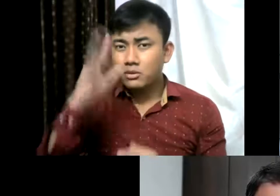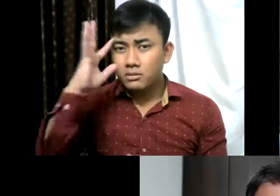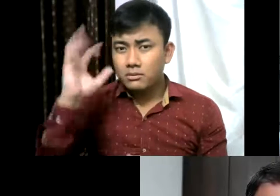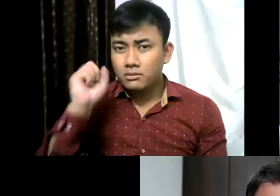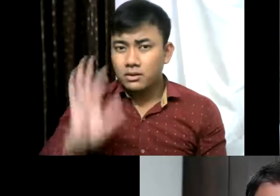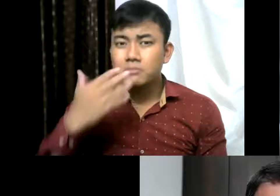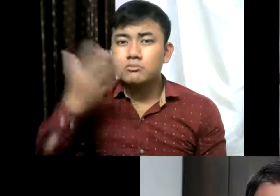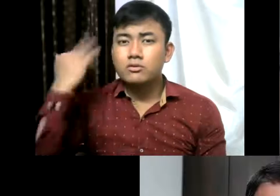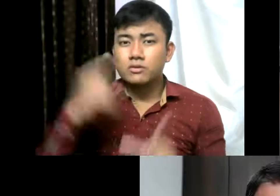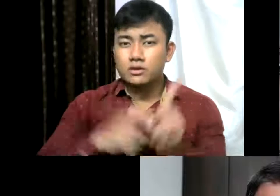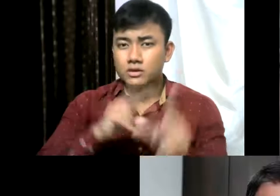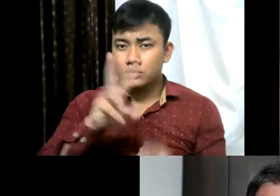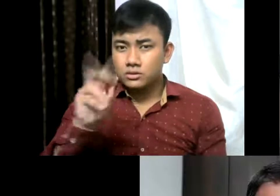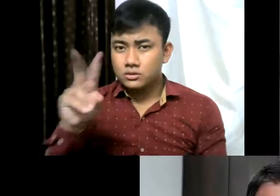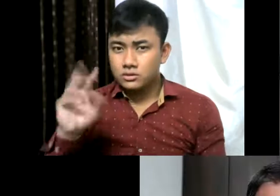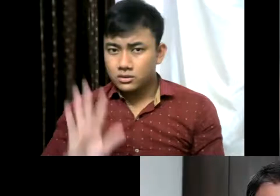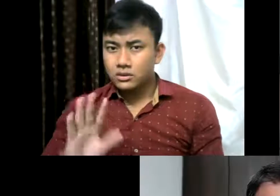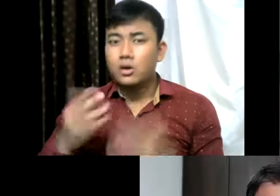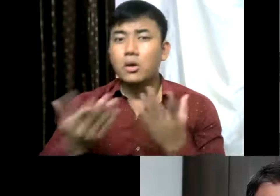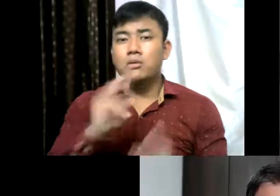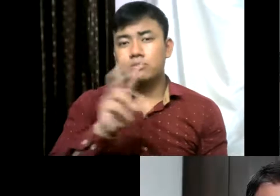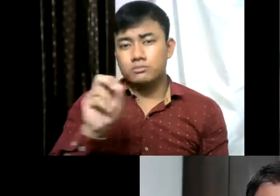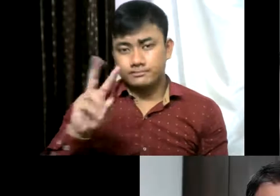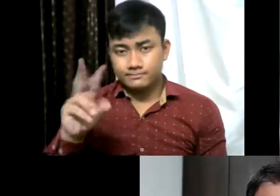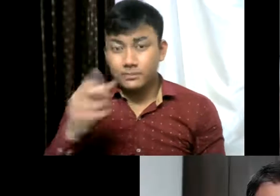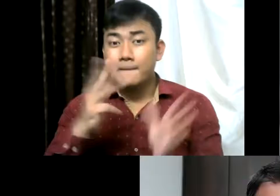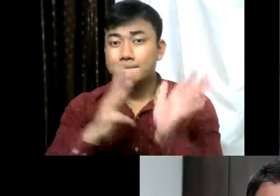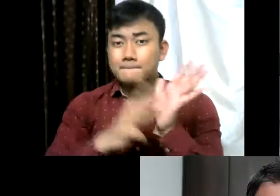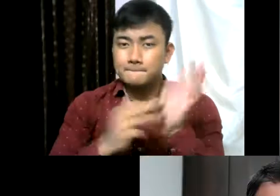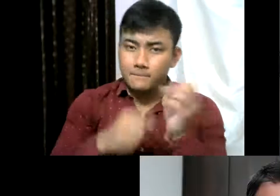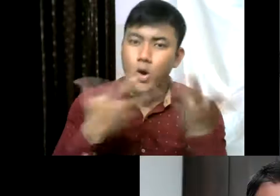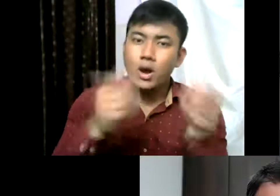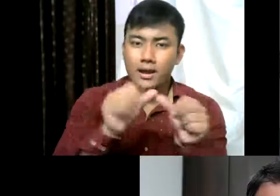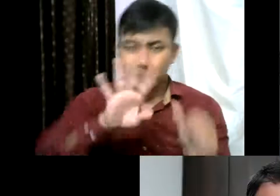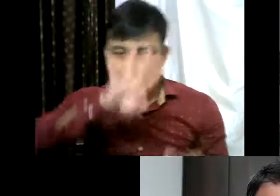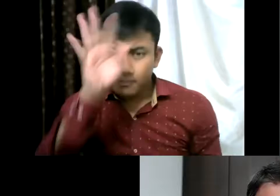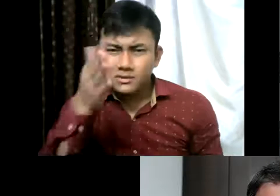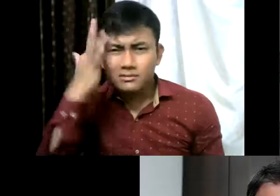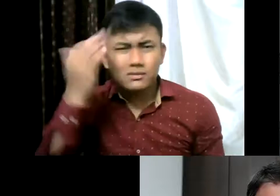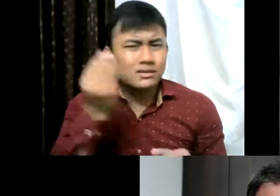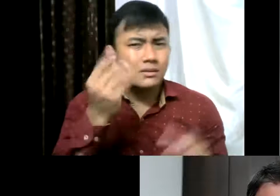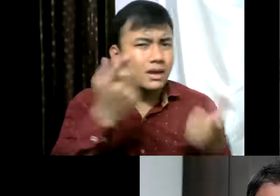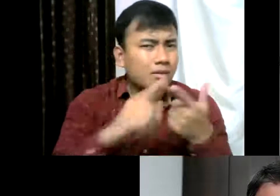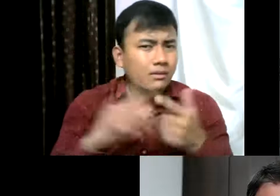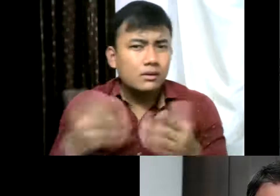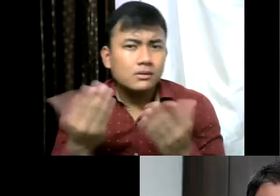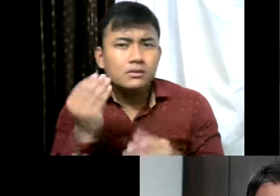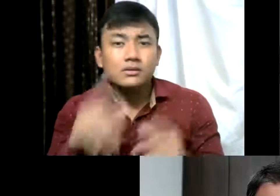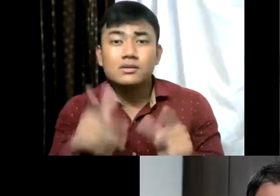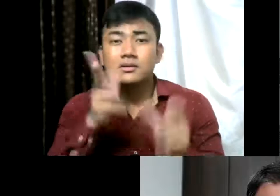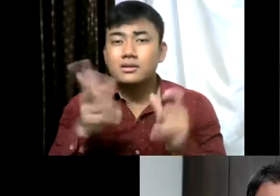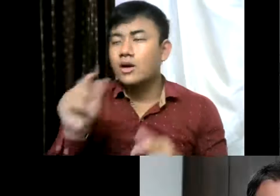in 2020, in 2020, March, April, one of the posts which was going around everywhere online is like, don't text your